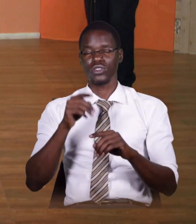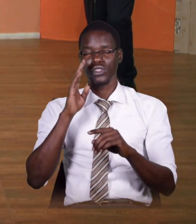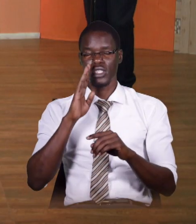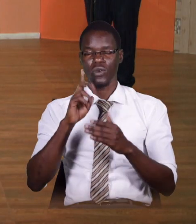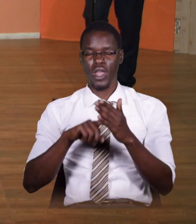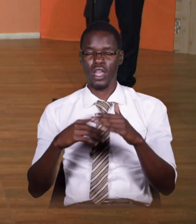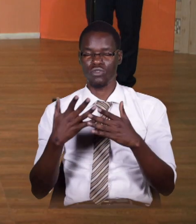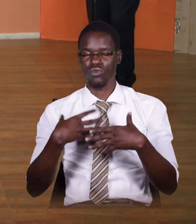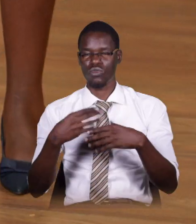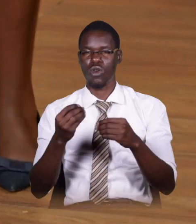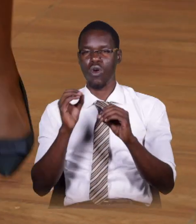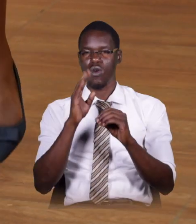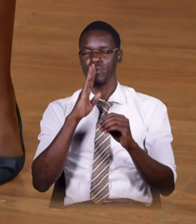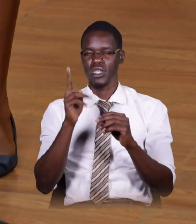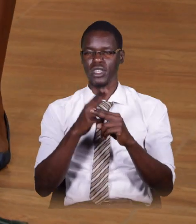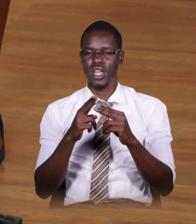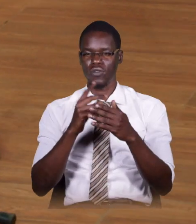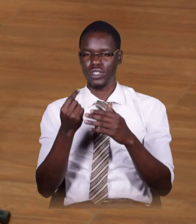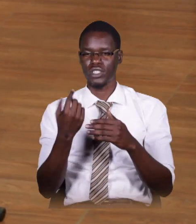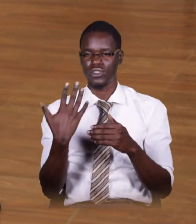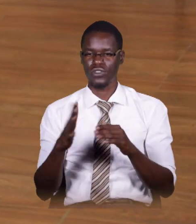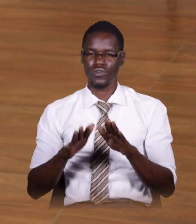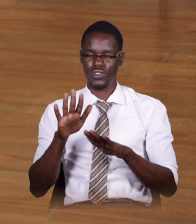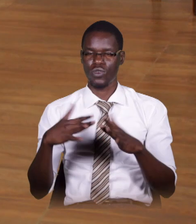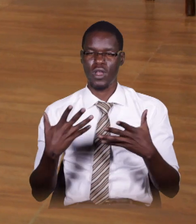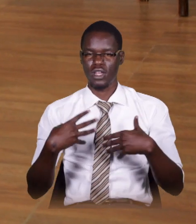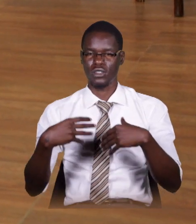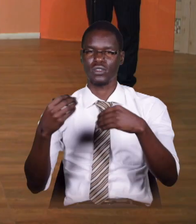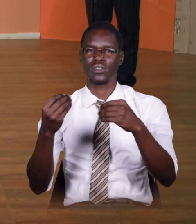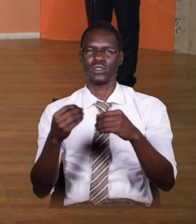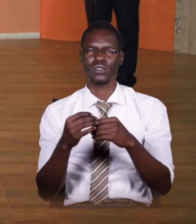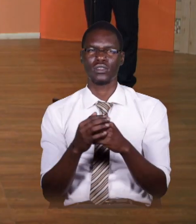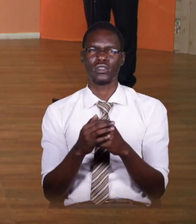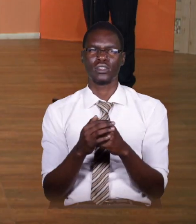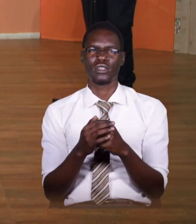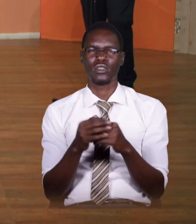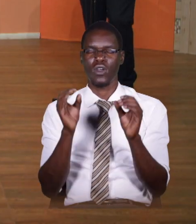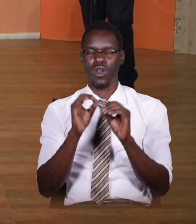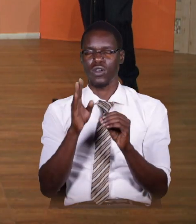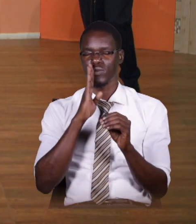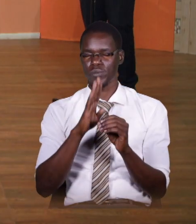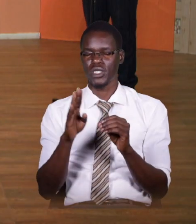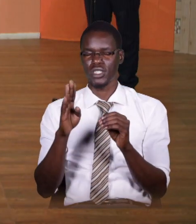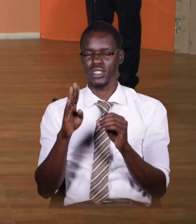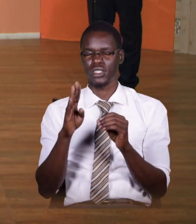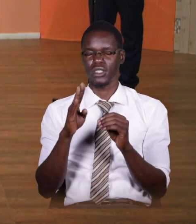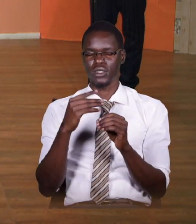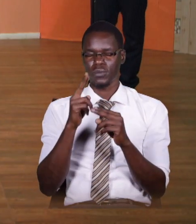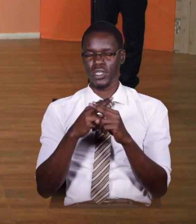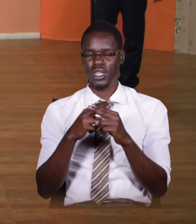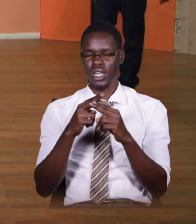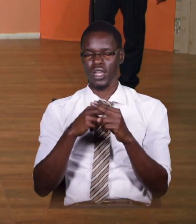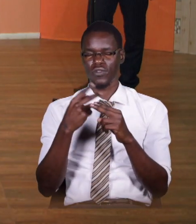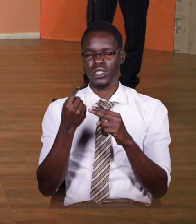in love. Oh, be careful, little feet, where you go. Oh, be careful, little eyes, what